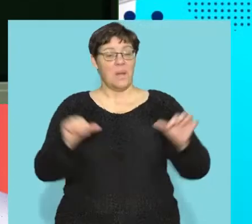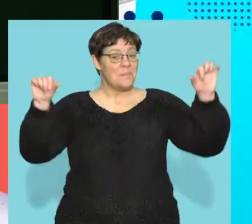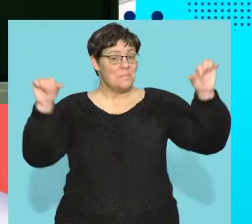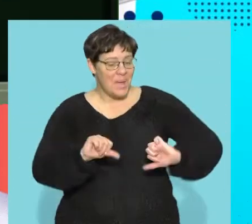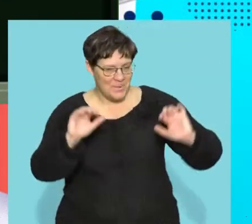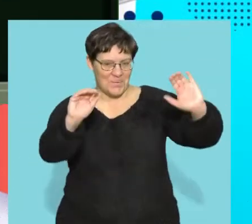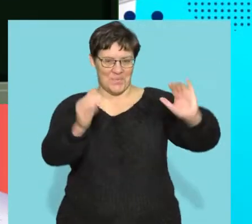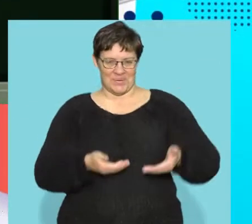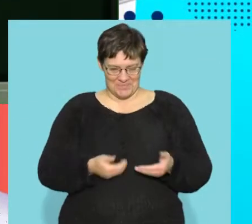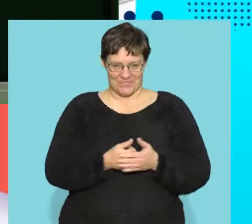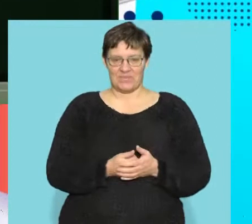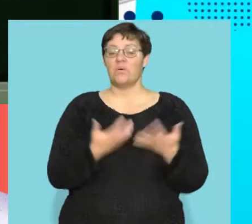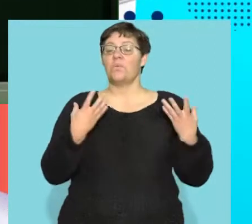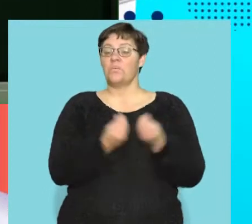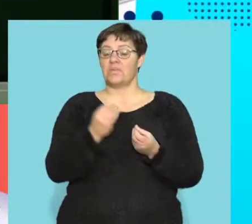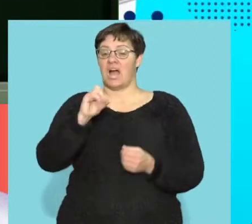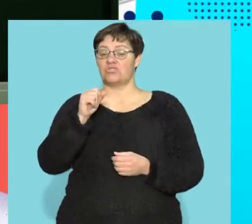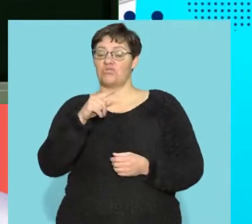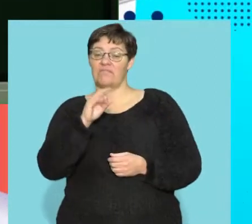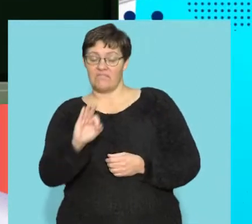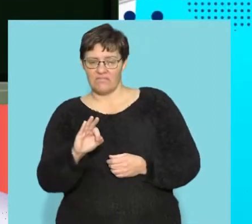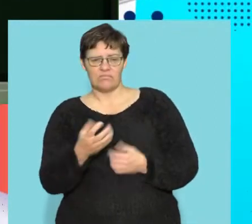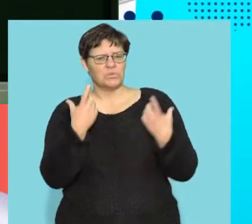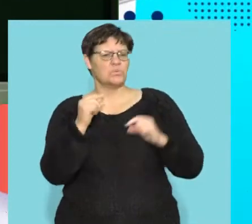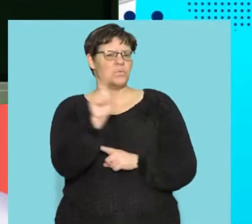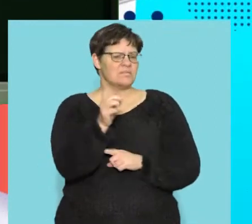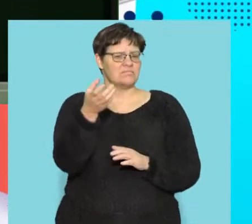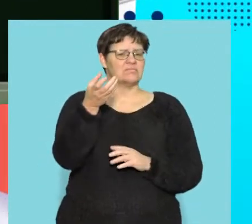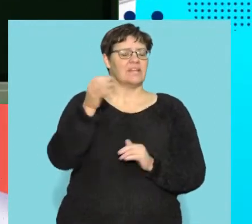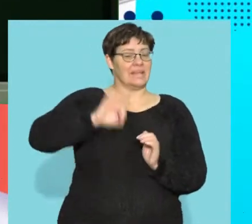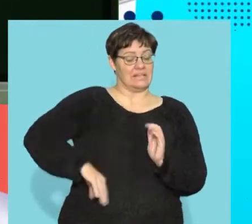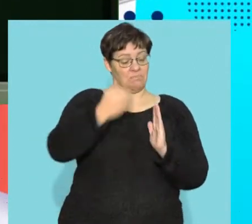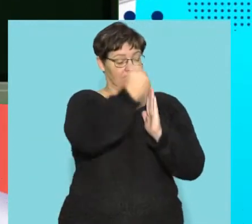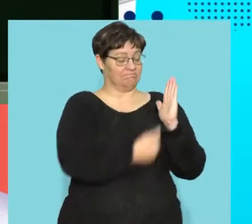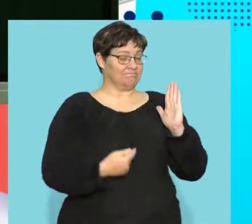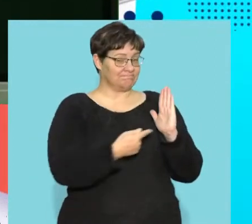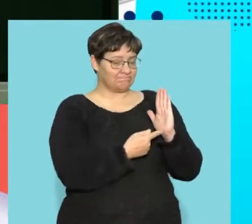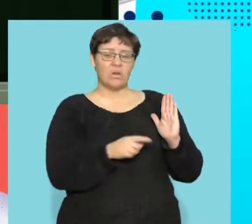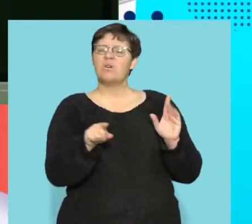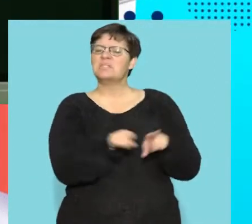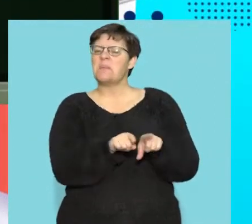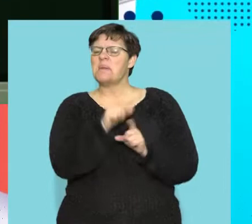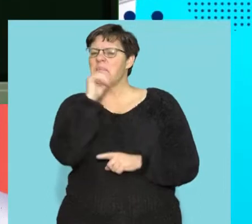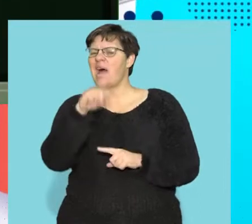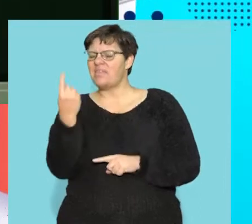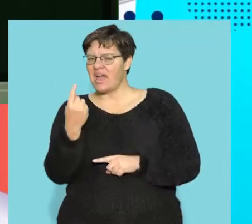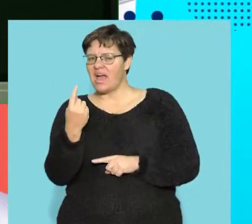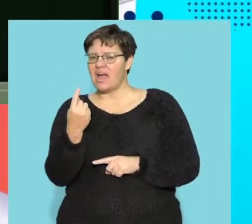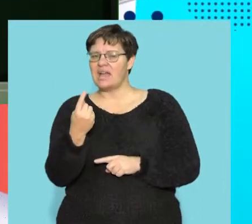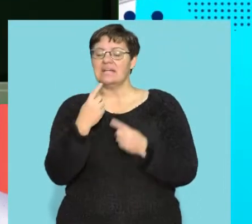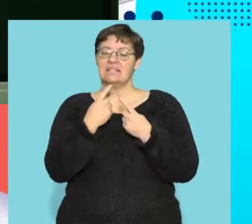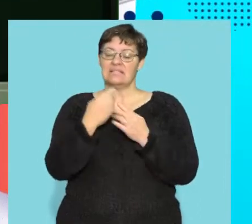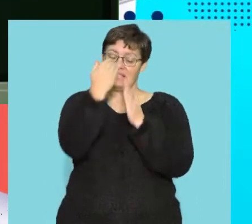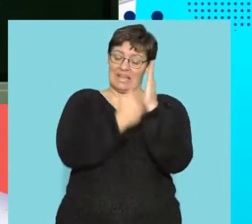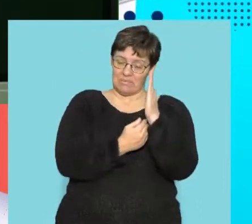Welcome back, Accounting Boffins. You're with Ashraf Patel. We're doing income statement, also known as the statement of comprehensive